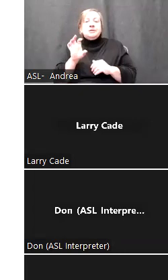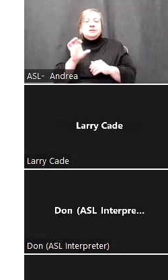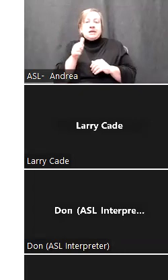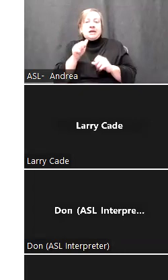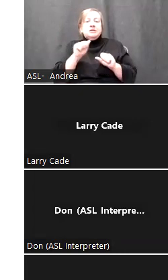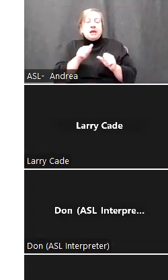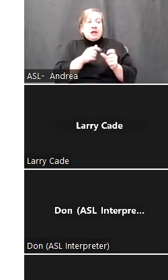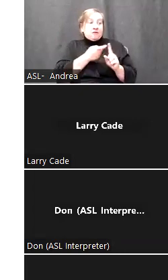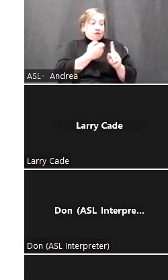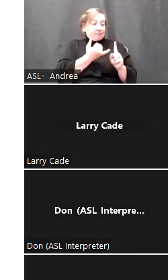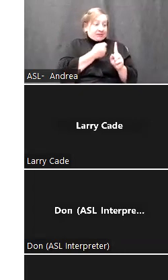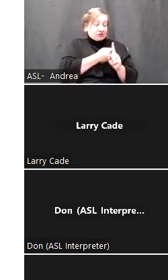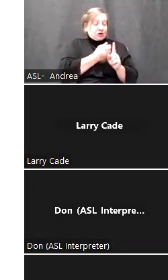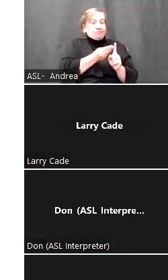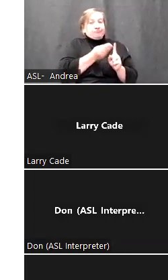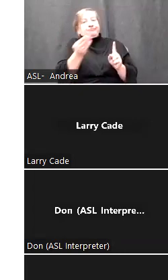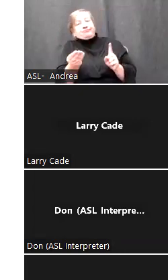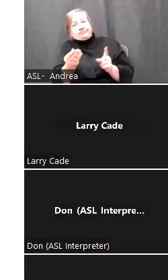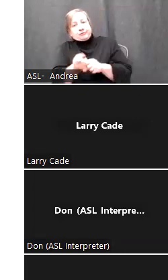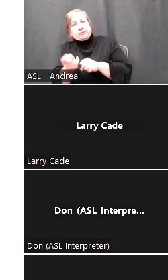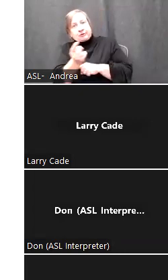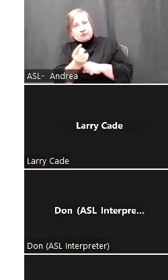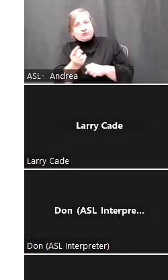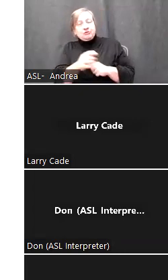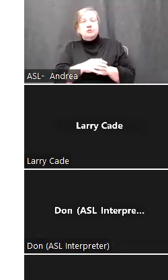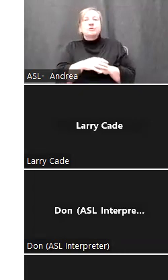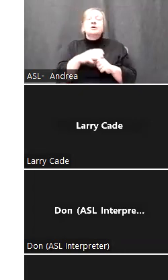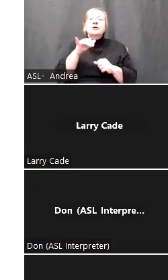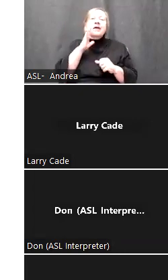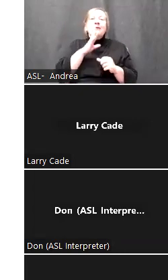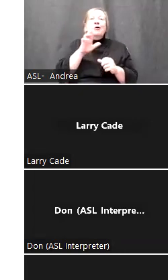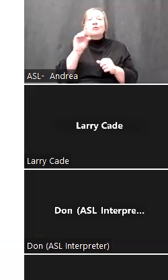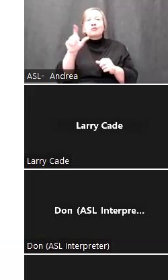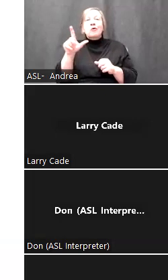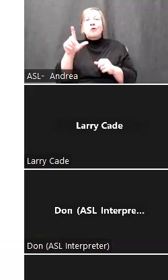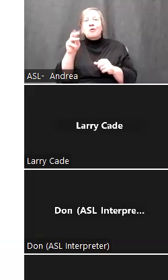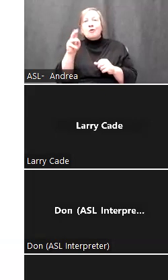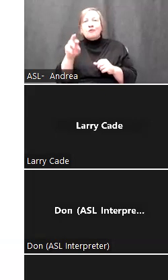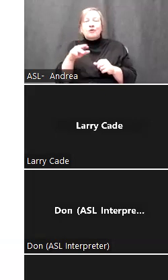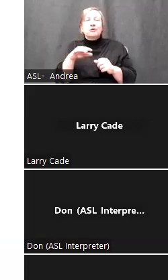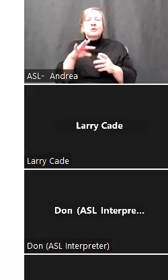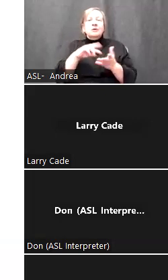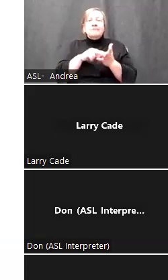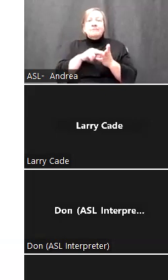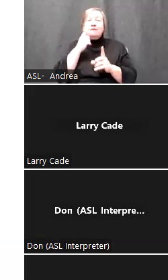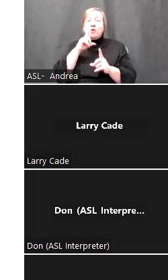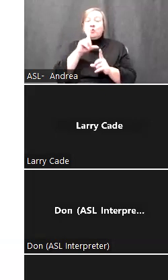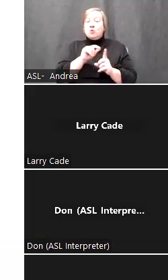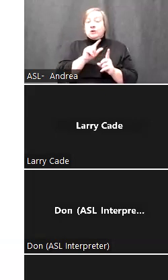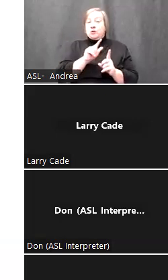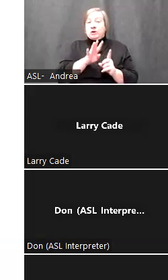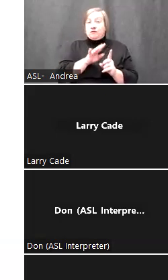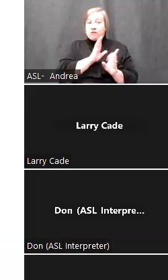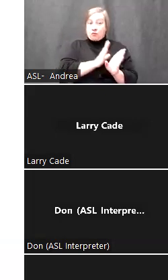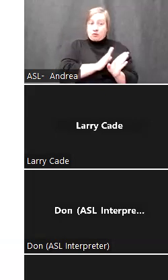over. And then that would roll over. What we're talking about right now is the 2024 plan year. So that's why